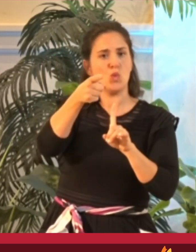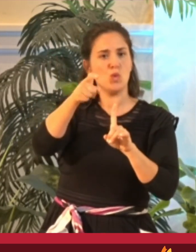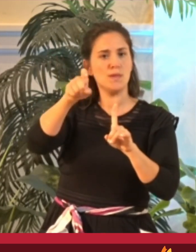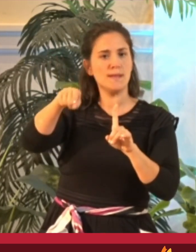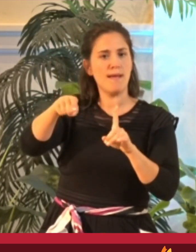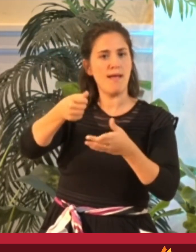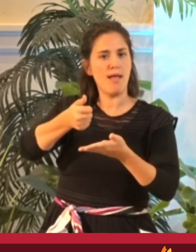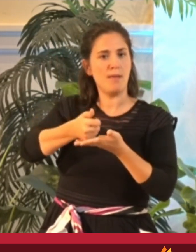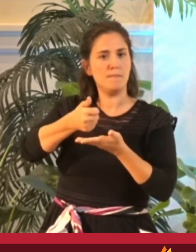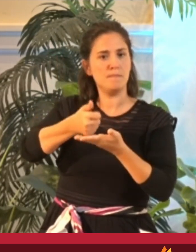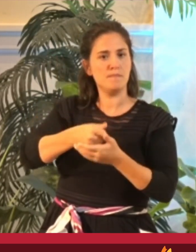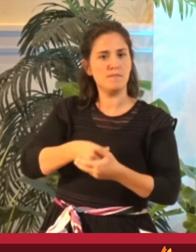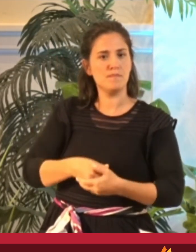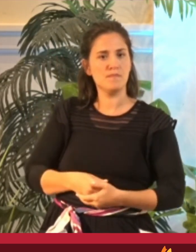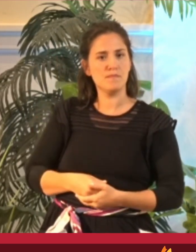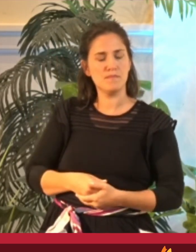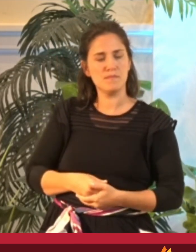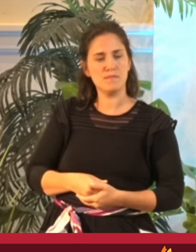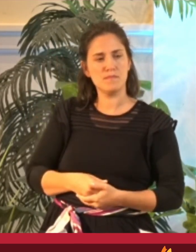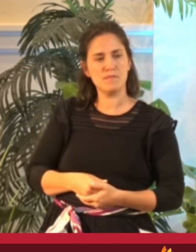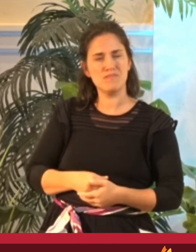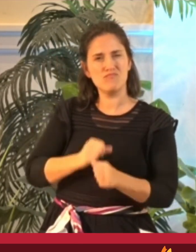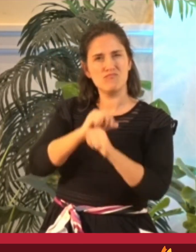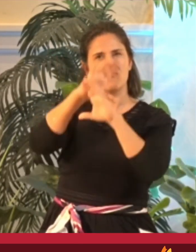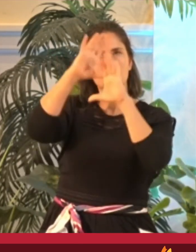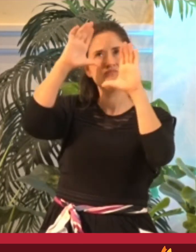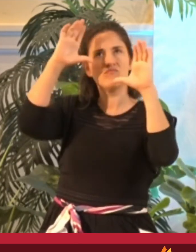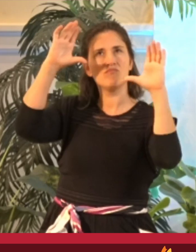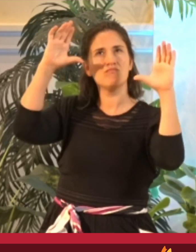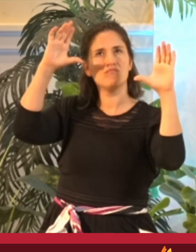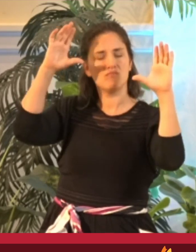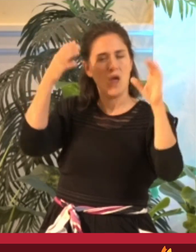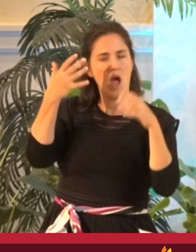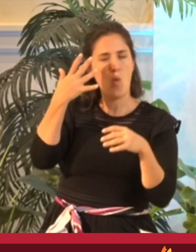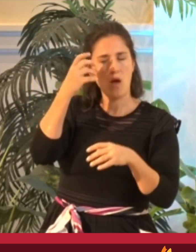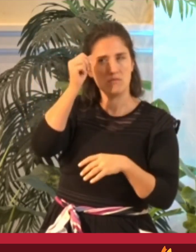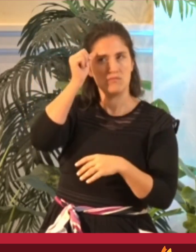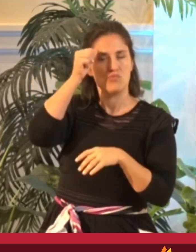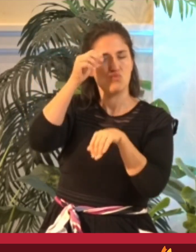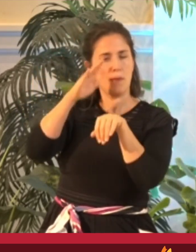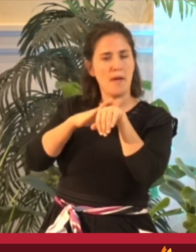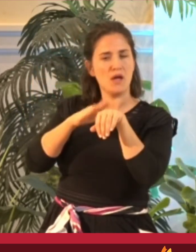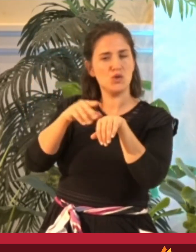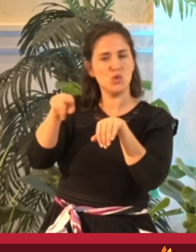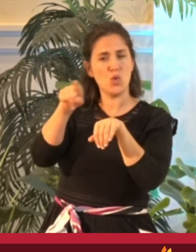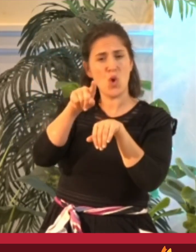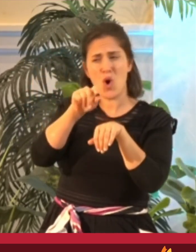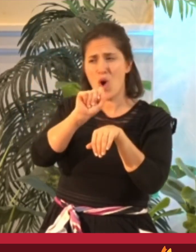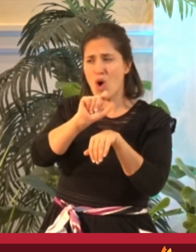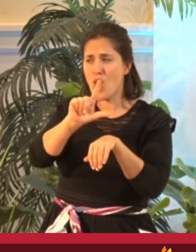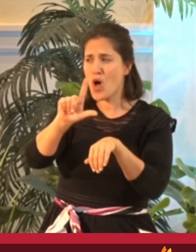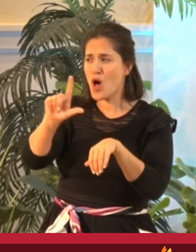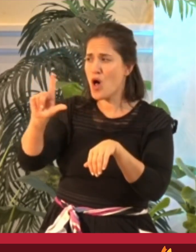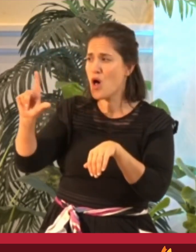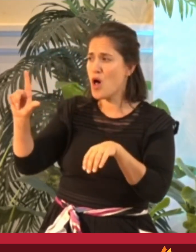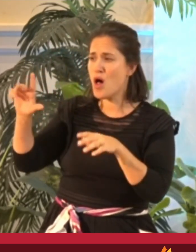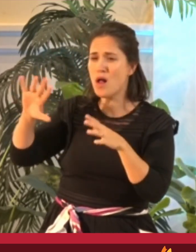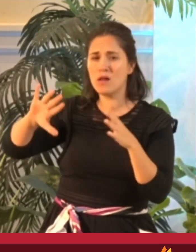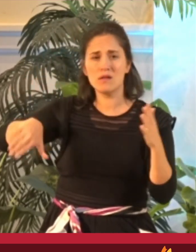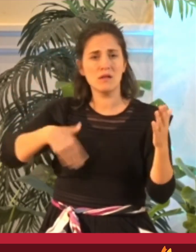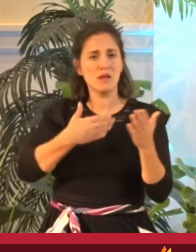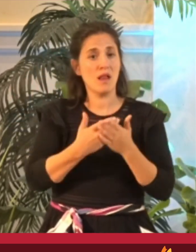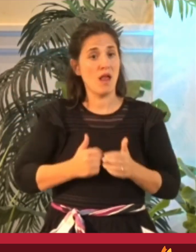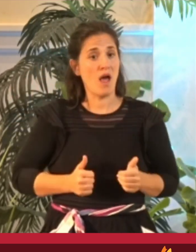Be reminded that all life is both frail and magnificent. And in